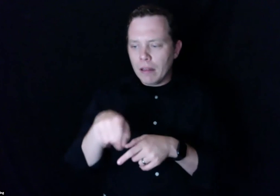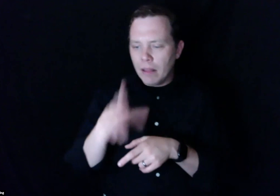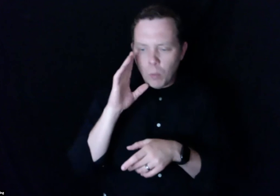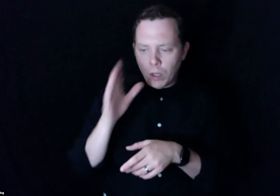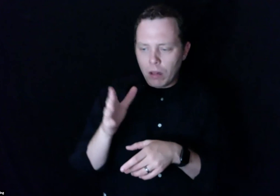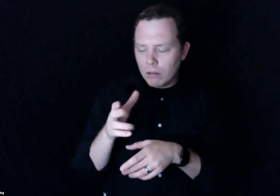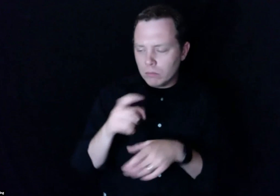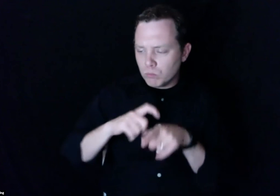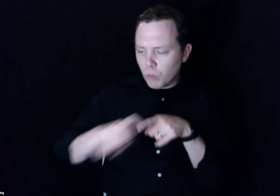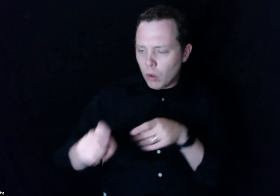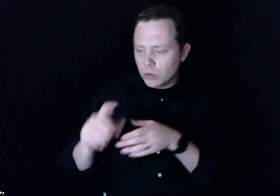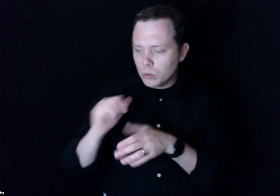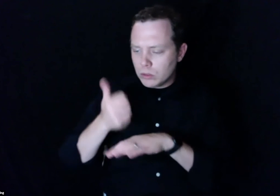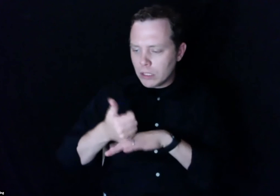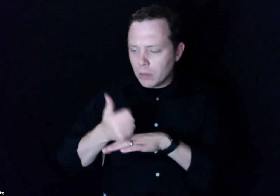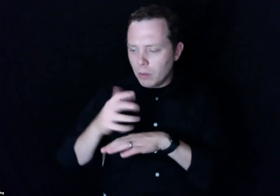schedule.